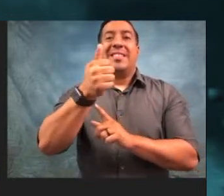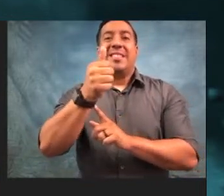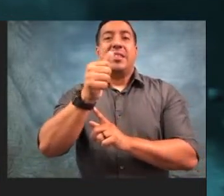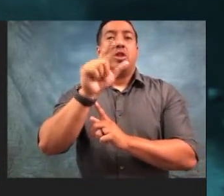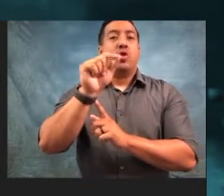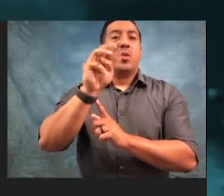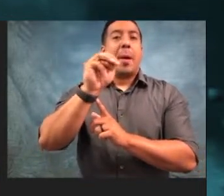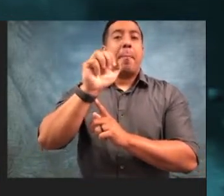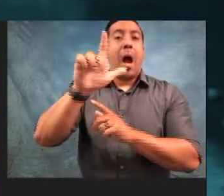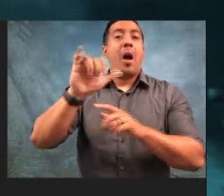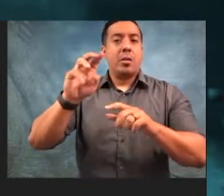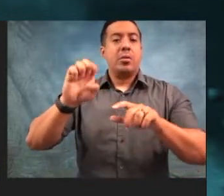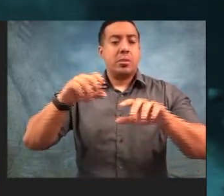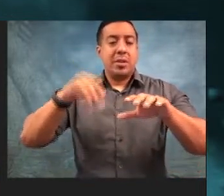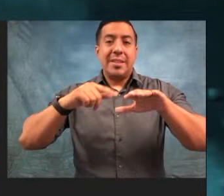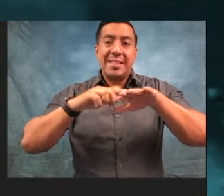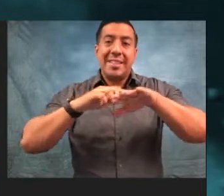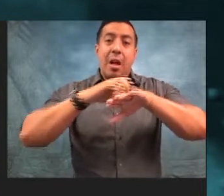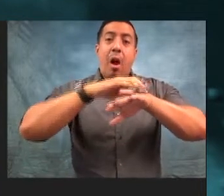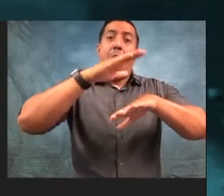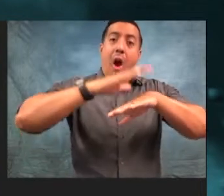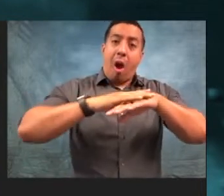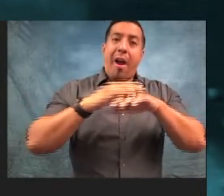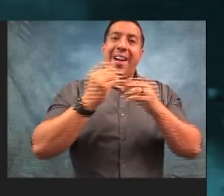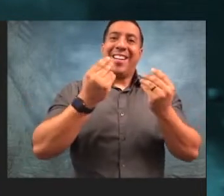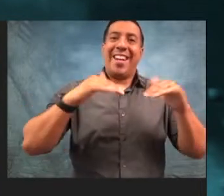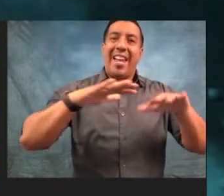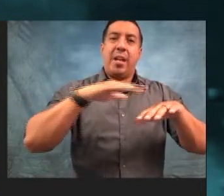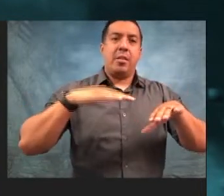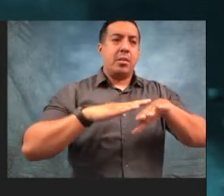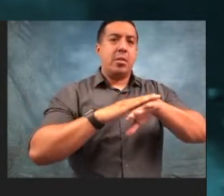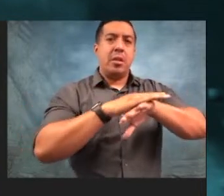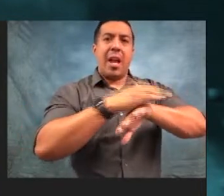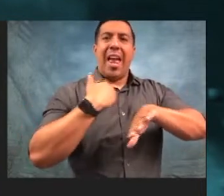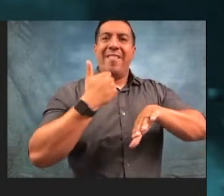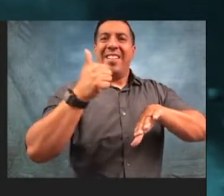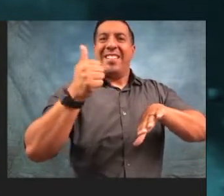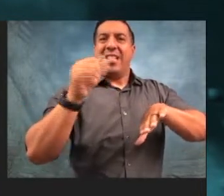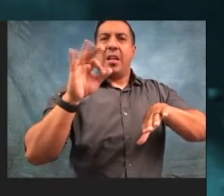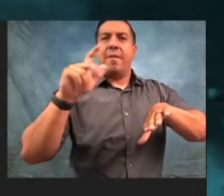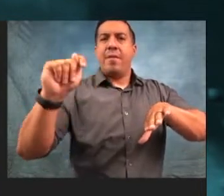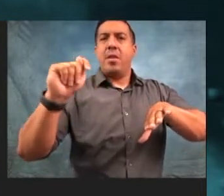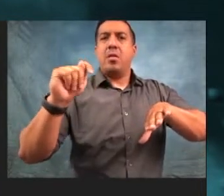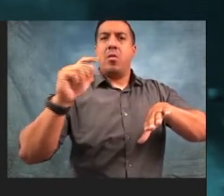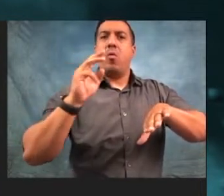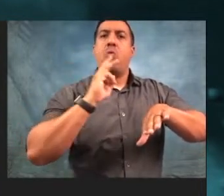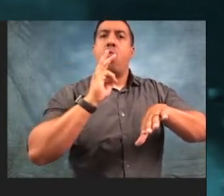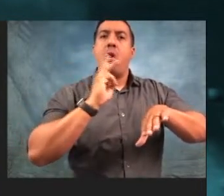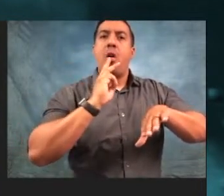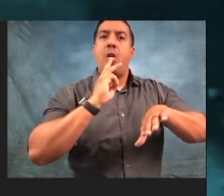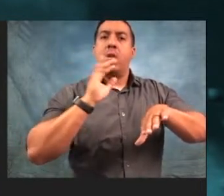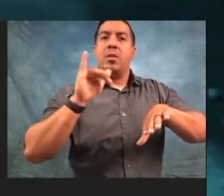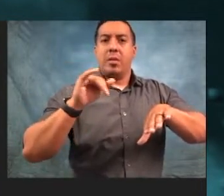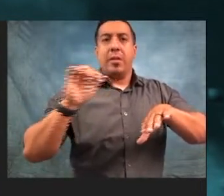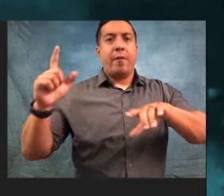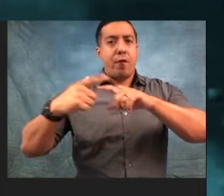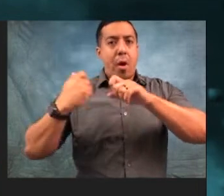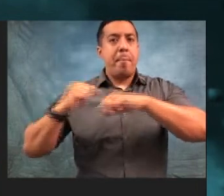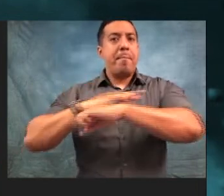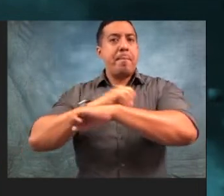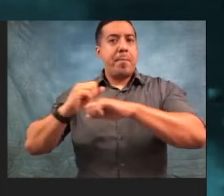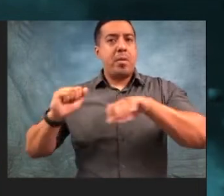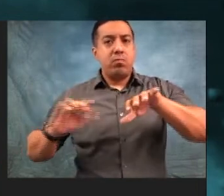10 to 20 miles inland of the coast have this 10 foot or greater of seawater above